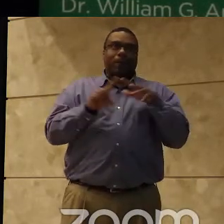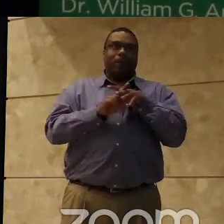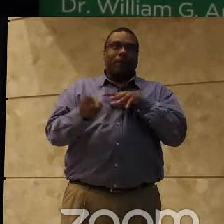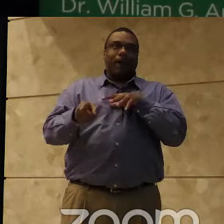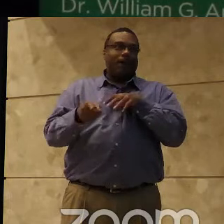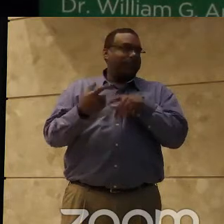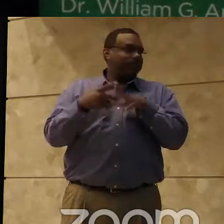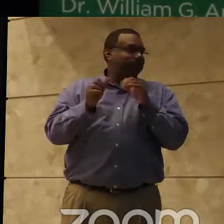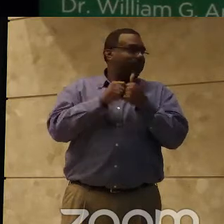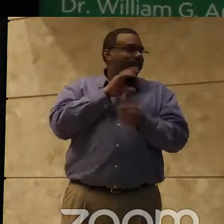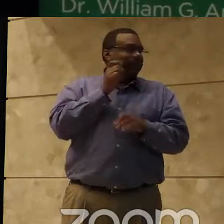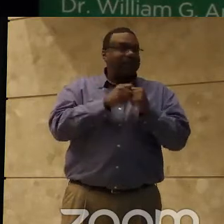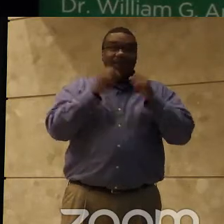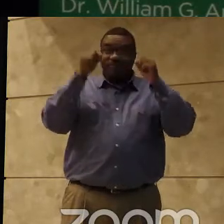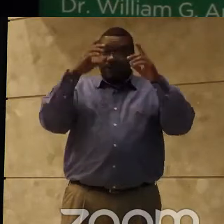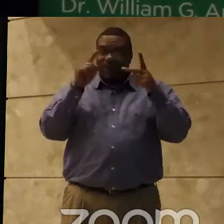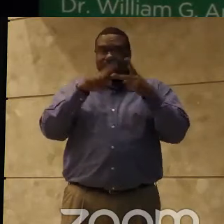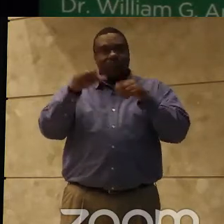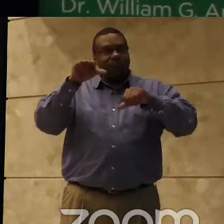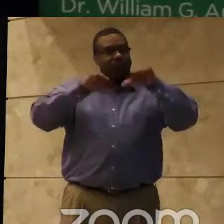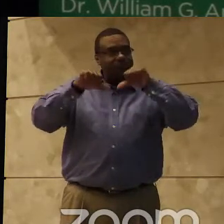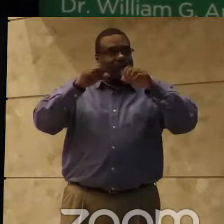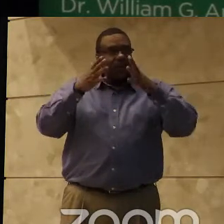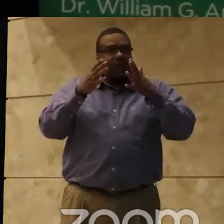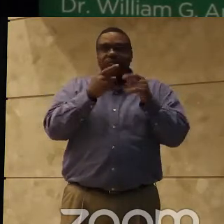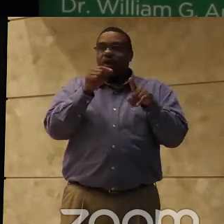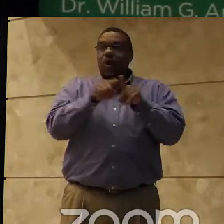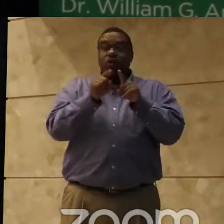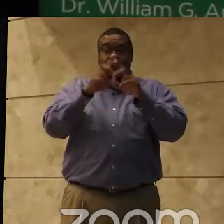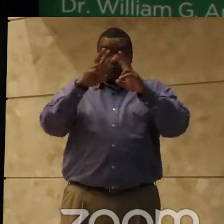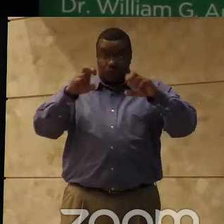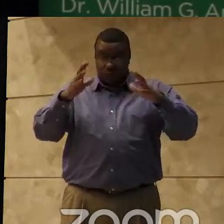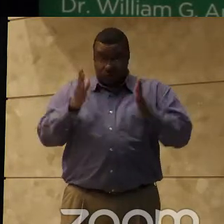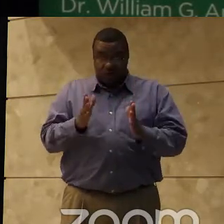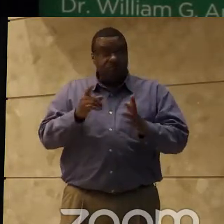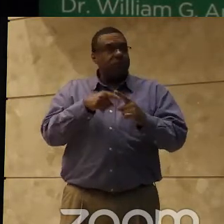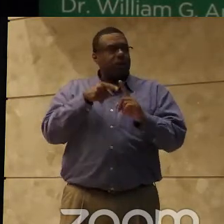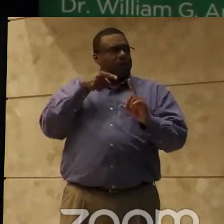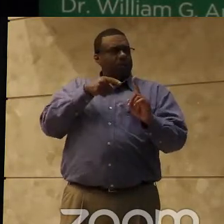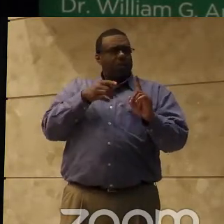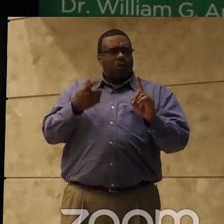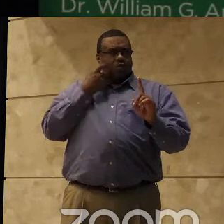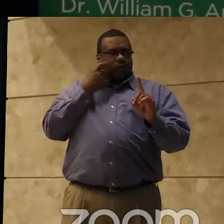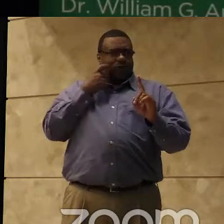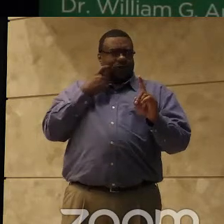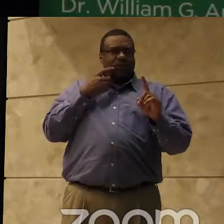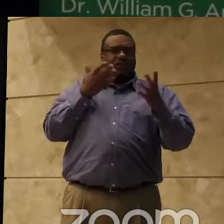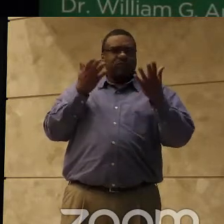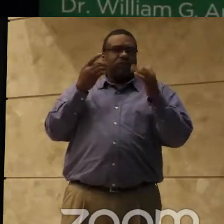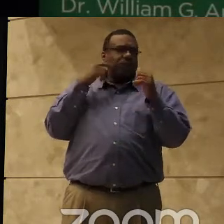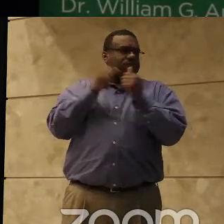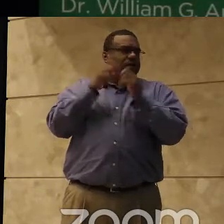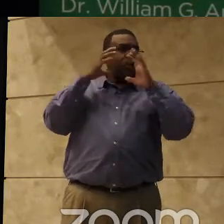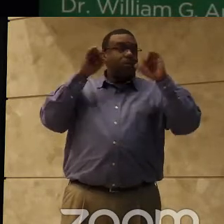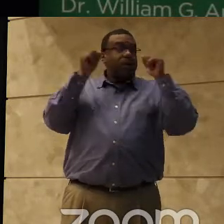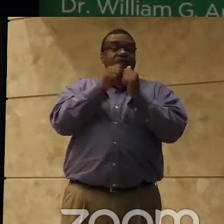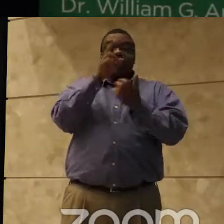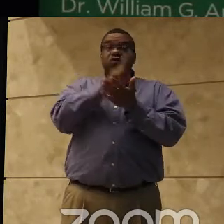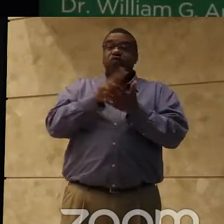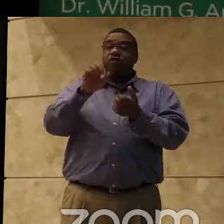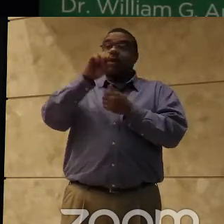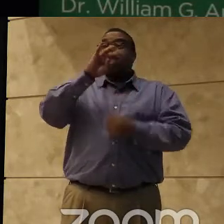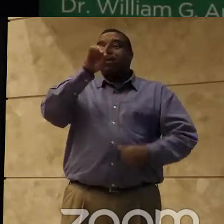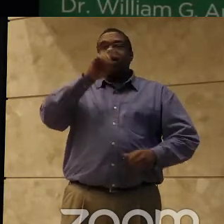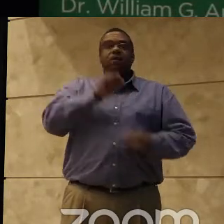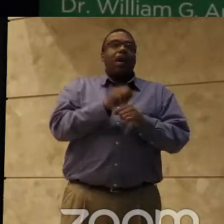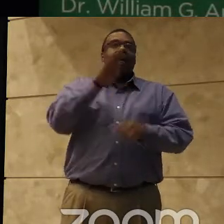Dr. Hrabowski is an educator, a scientist, and a researcher. He's most recently served as president of the University of Maryland,